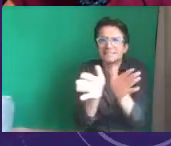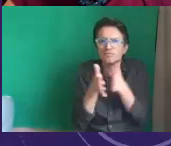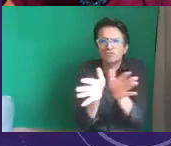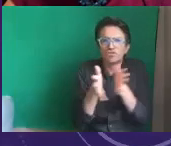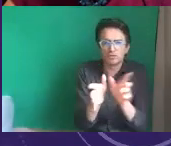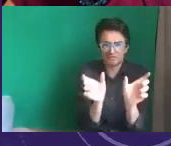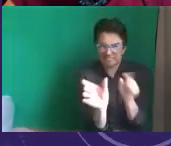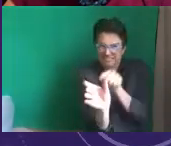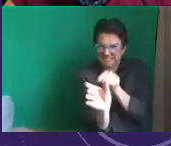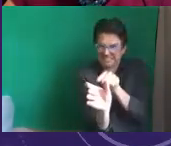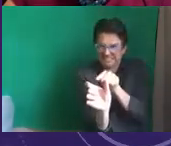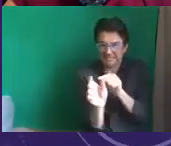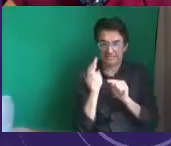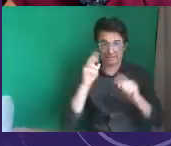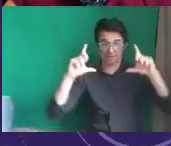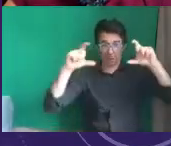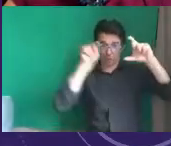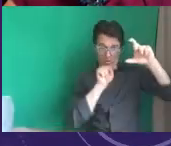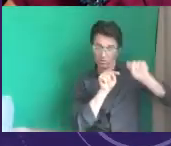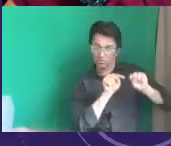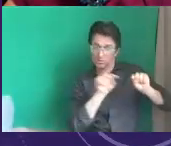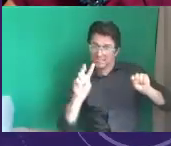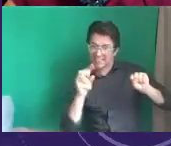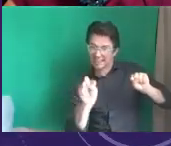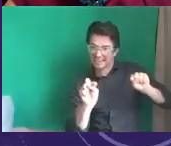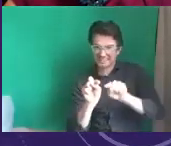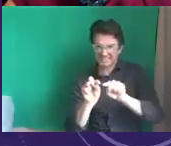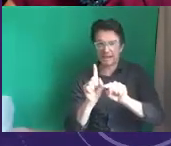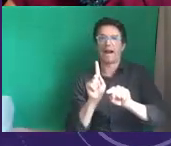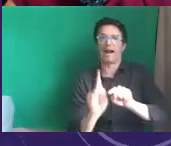Select that. Now you go to the next slide.